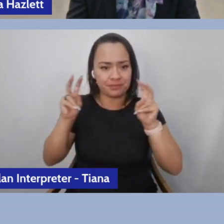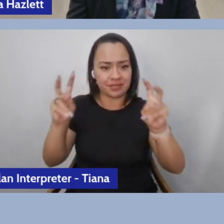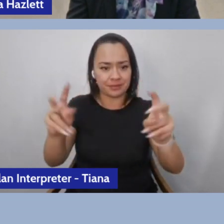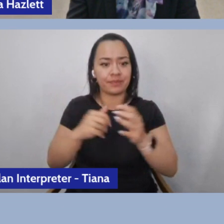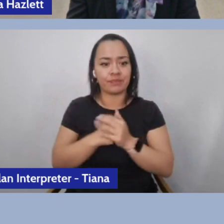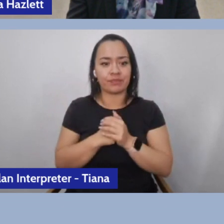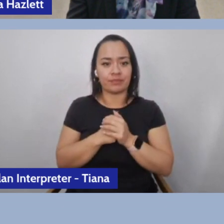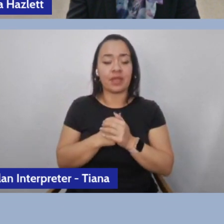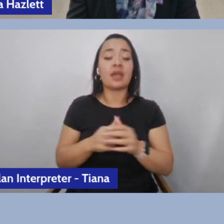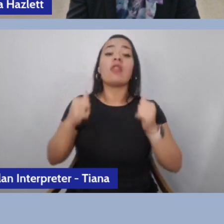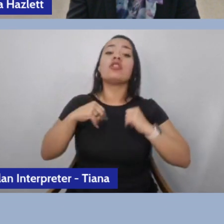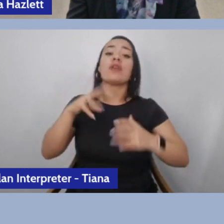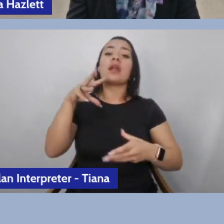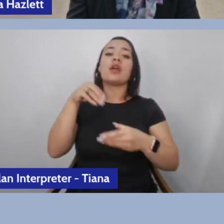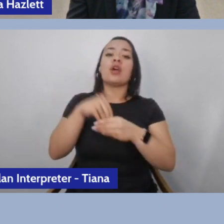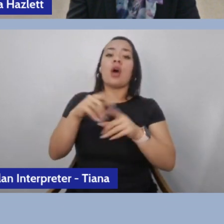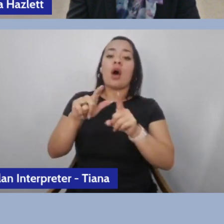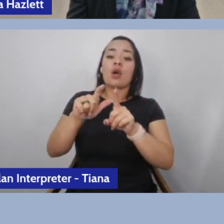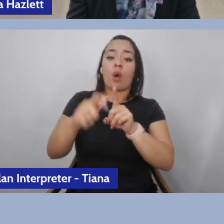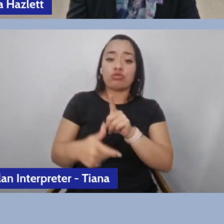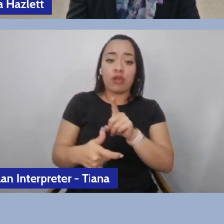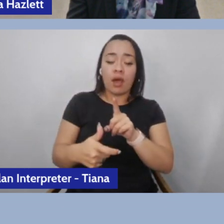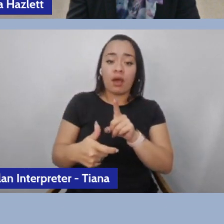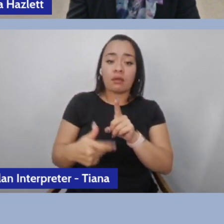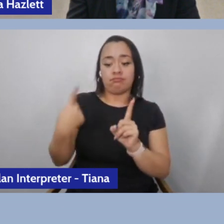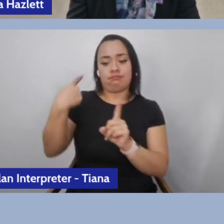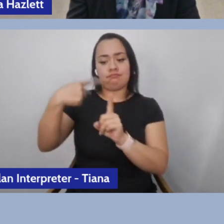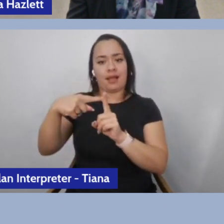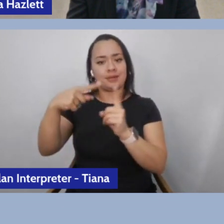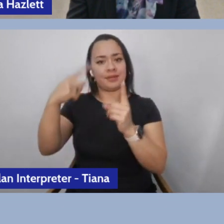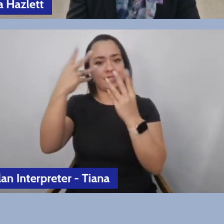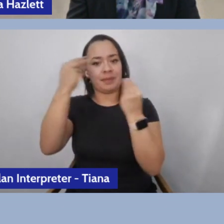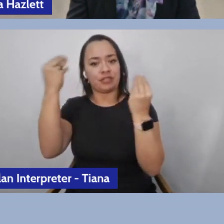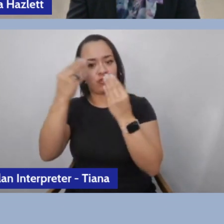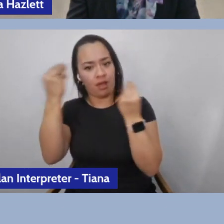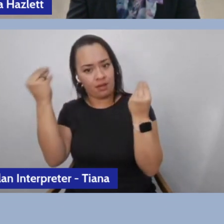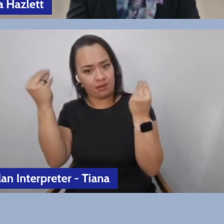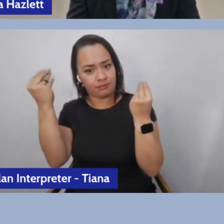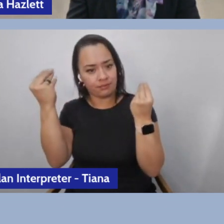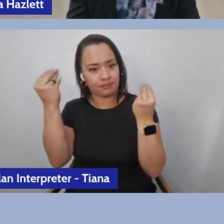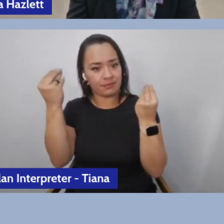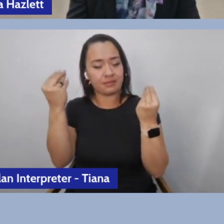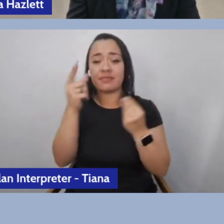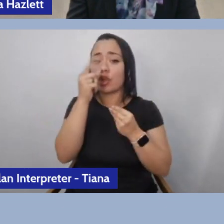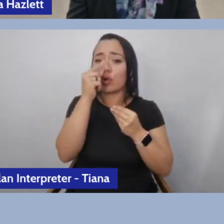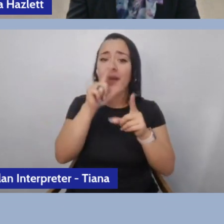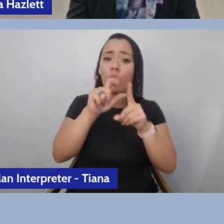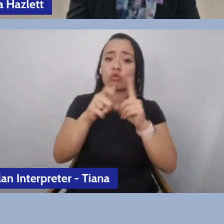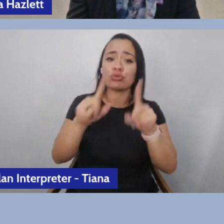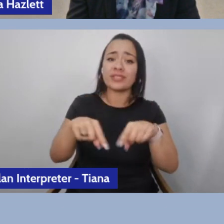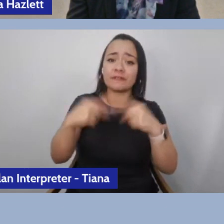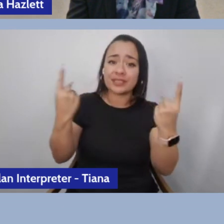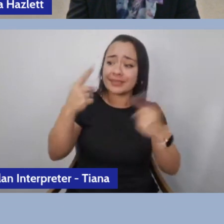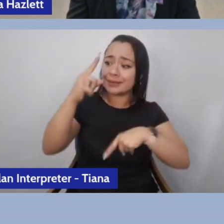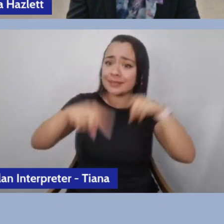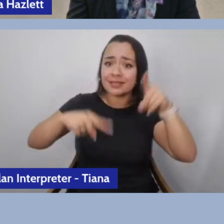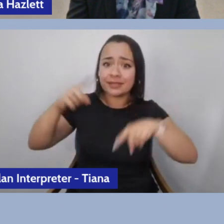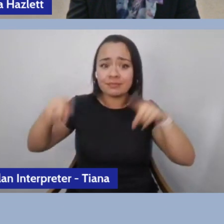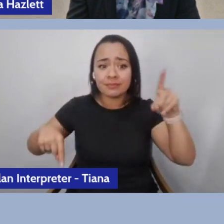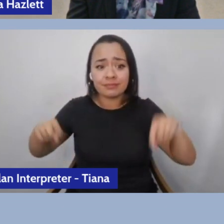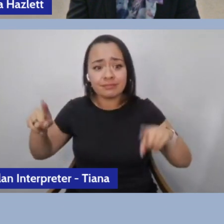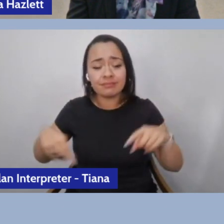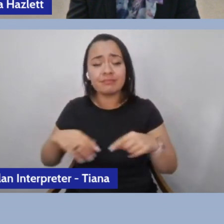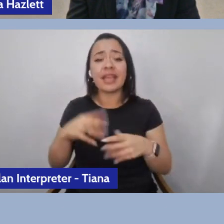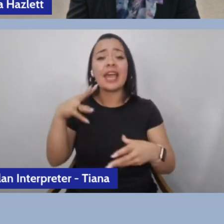and Bianca gave some wonderful examples of how there can be cultural differences, including the use of pejorative terms